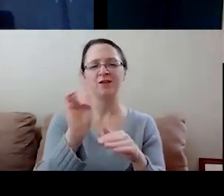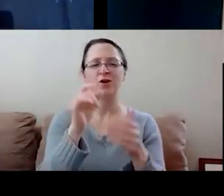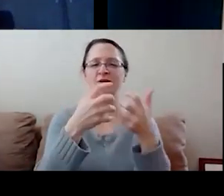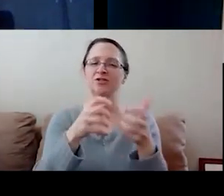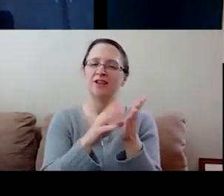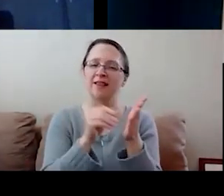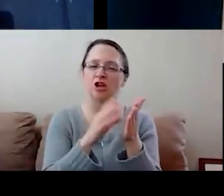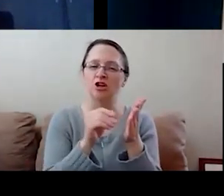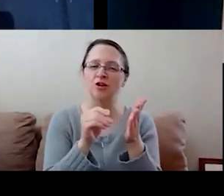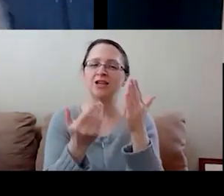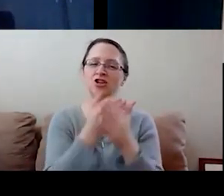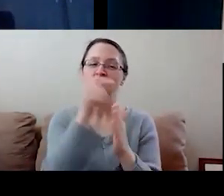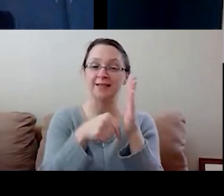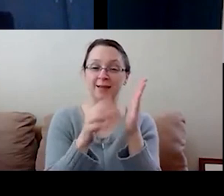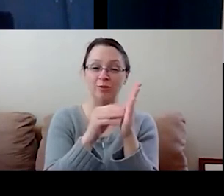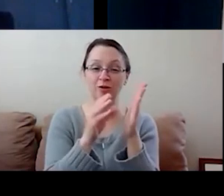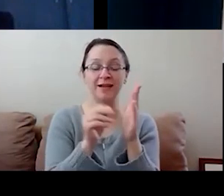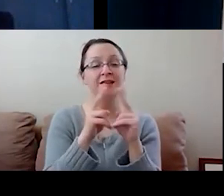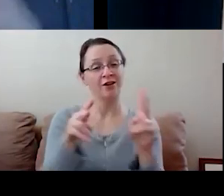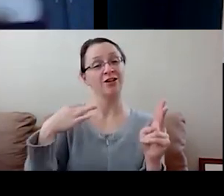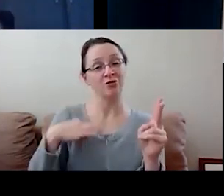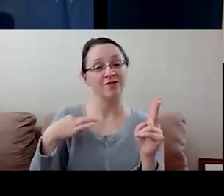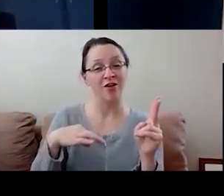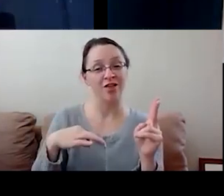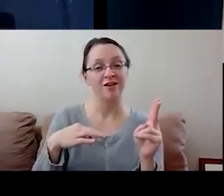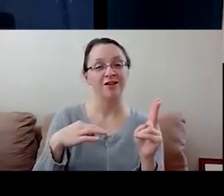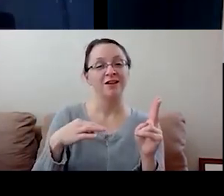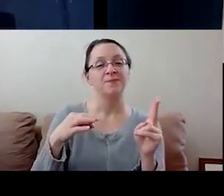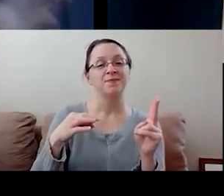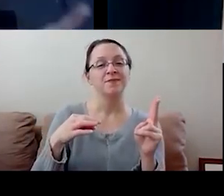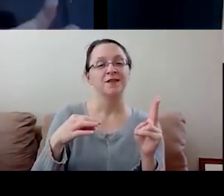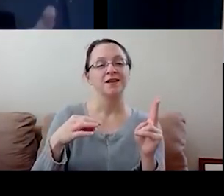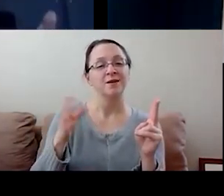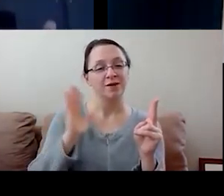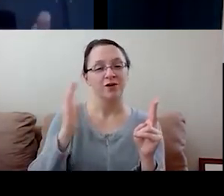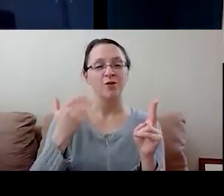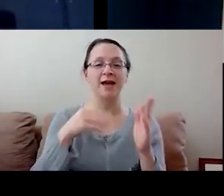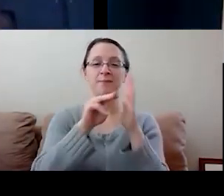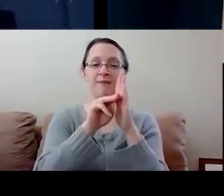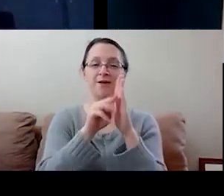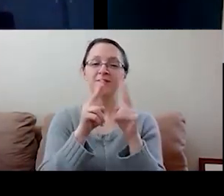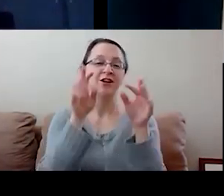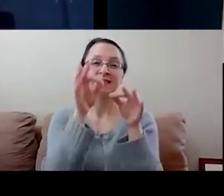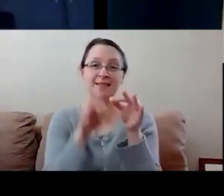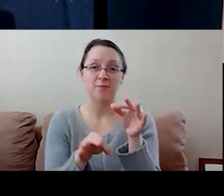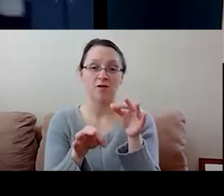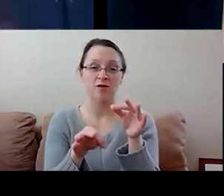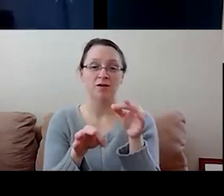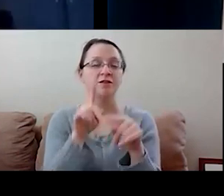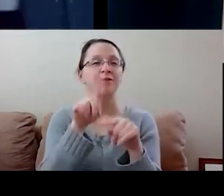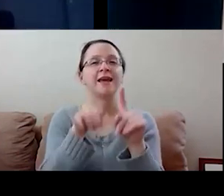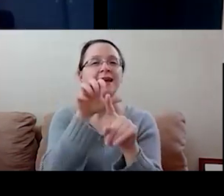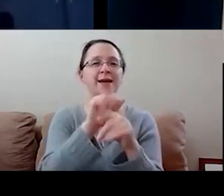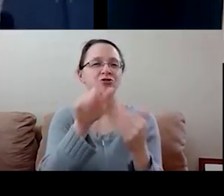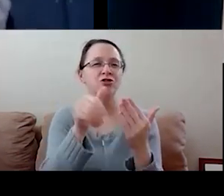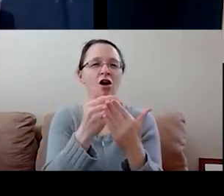the new deep learning is very useful, because we used before that to have models that are simple, and therefore we cannot capture all of